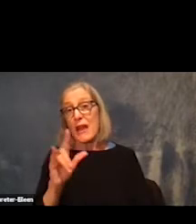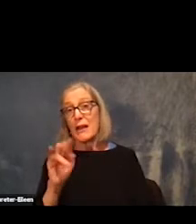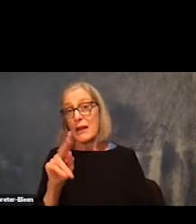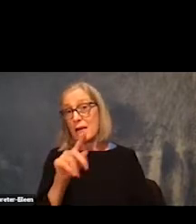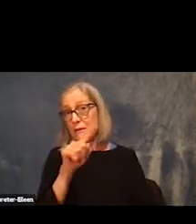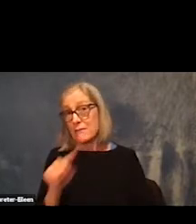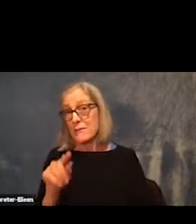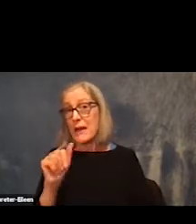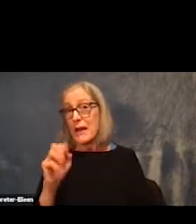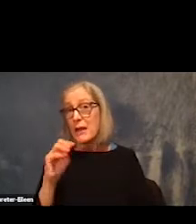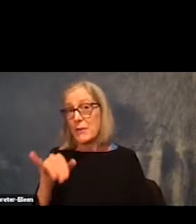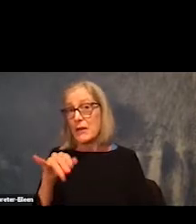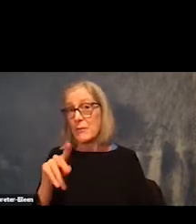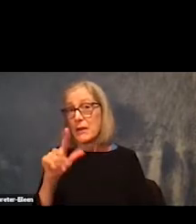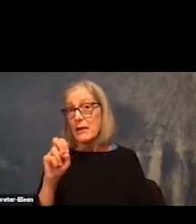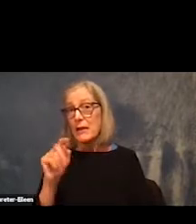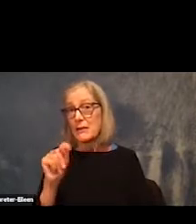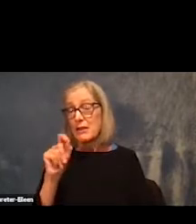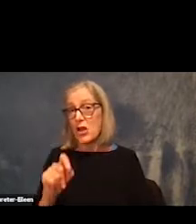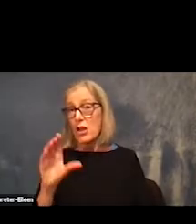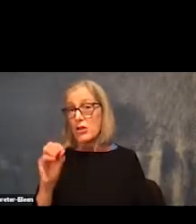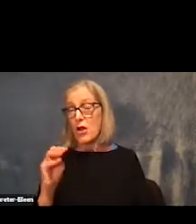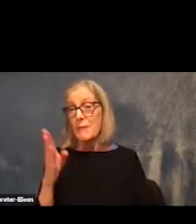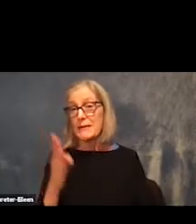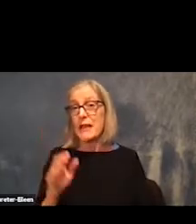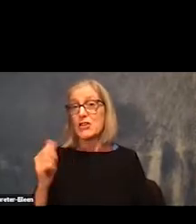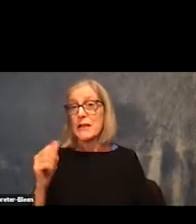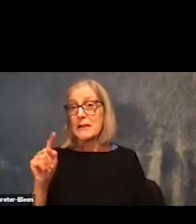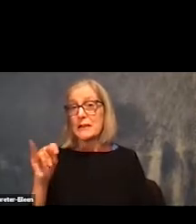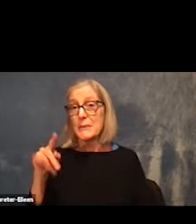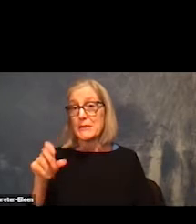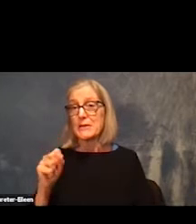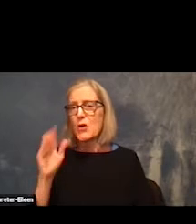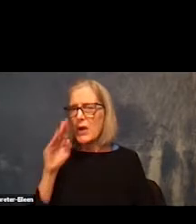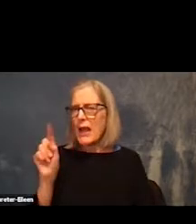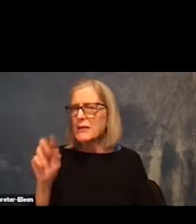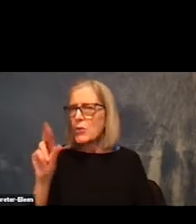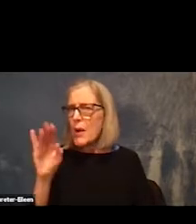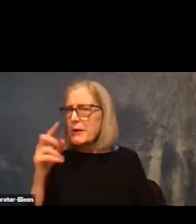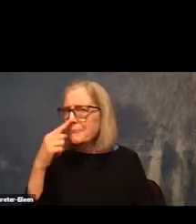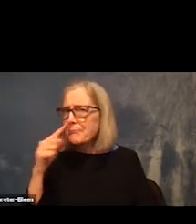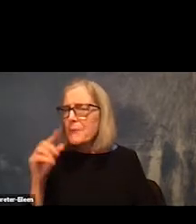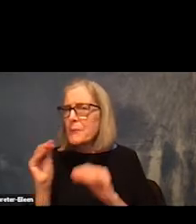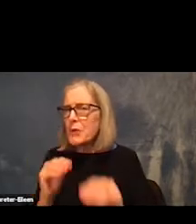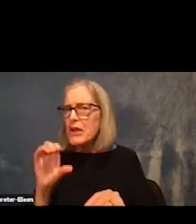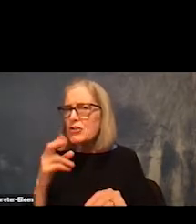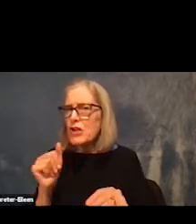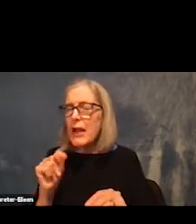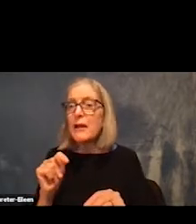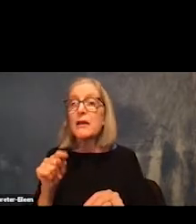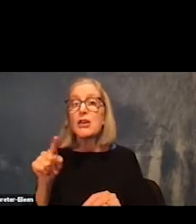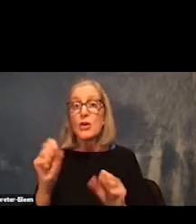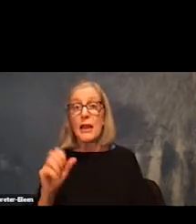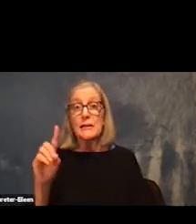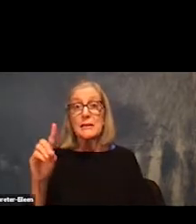amypleet.com/10 tips. And I'll ask Robin to put that in the chat. You can download it as a Word document or a Google document, and you